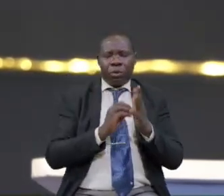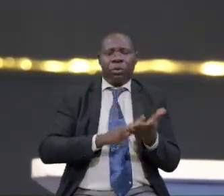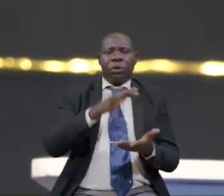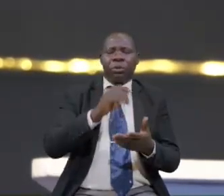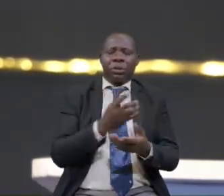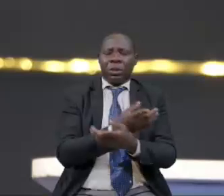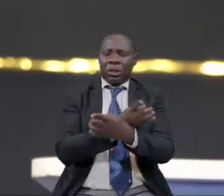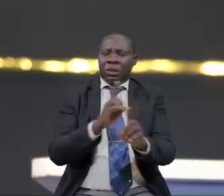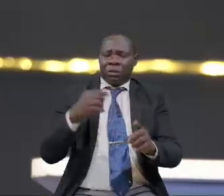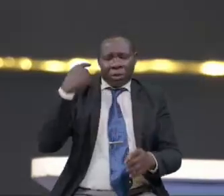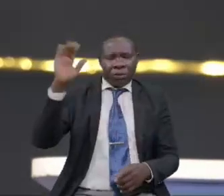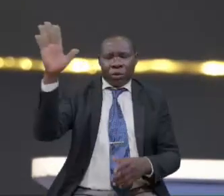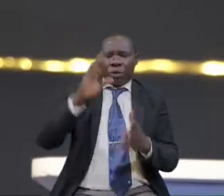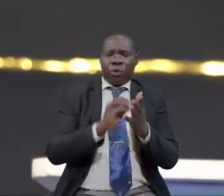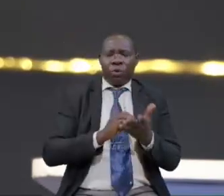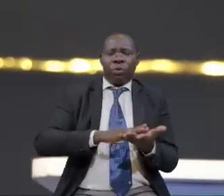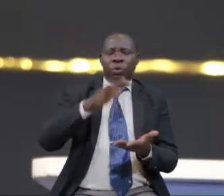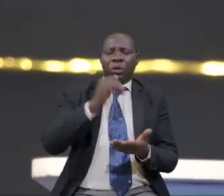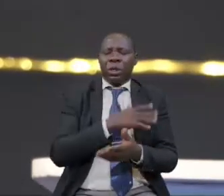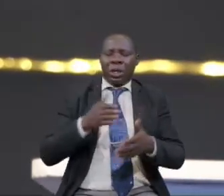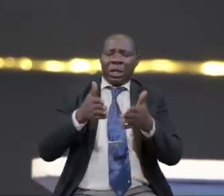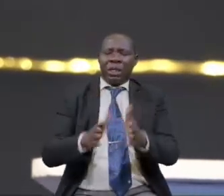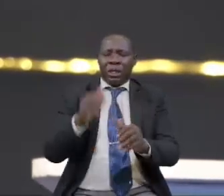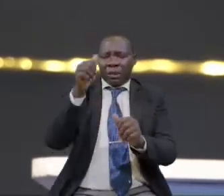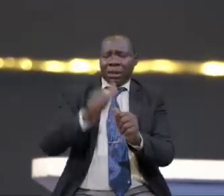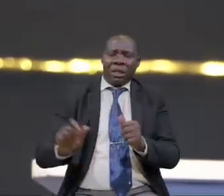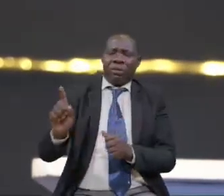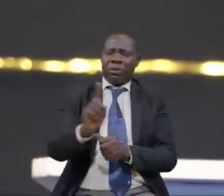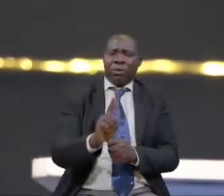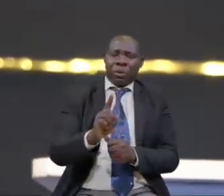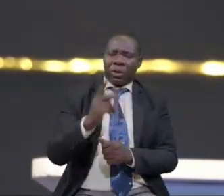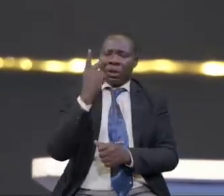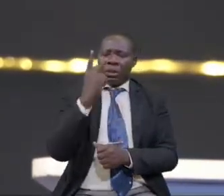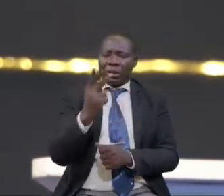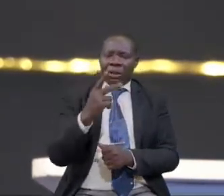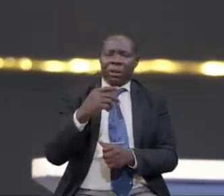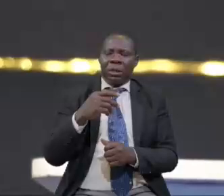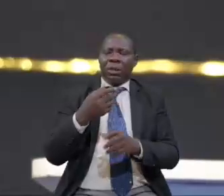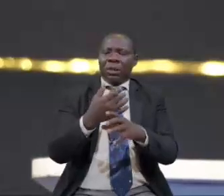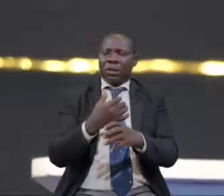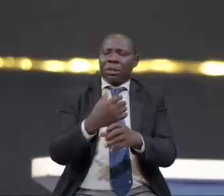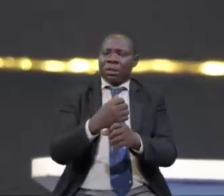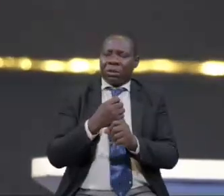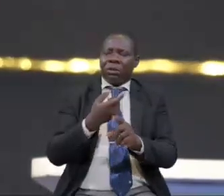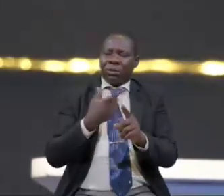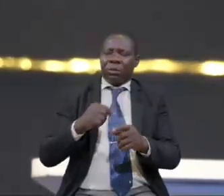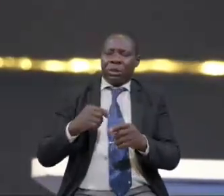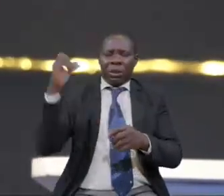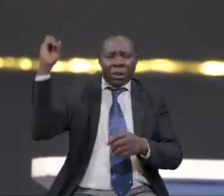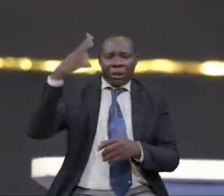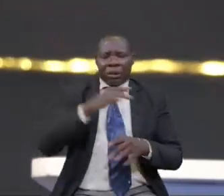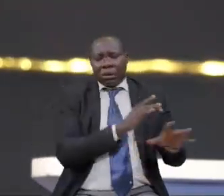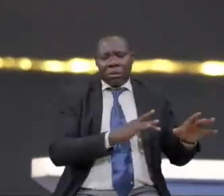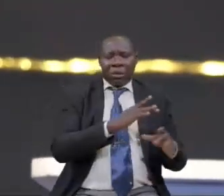glory. And let everyone receive of the grace, of the mercy, of the compassion, of the love that heals